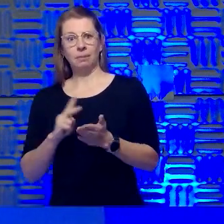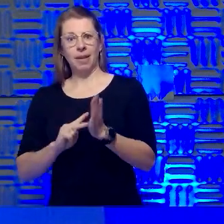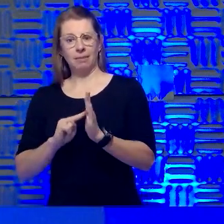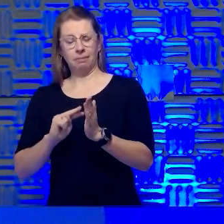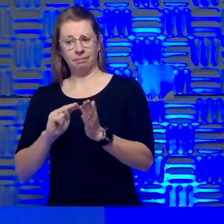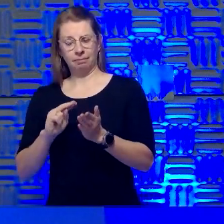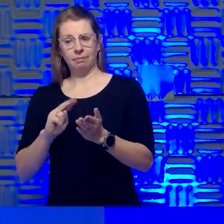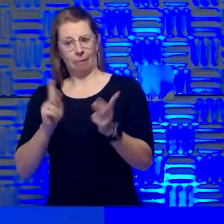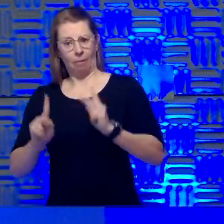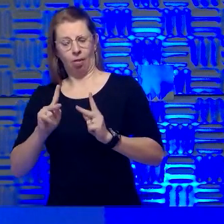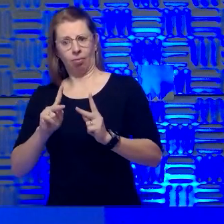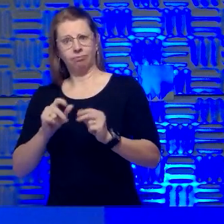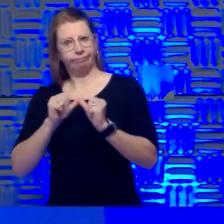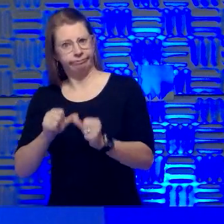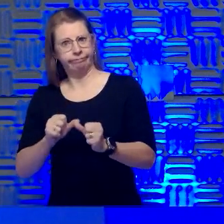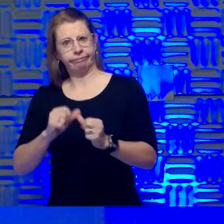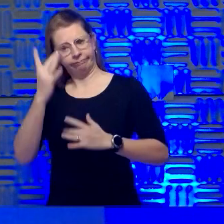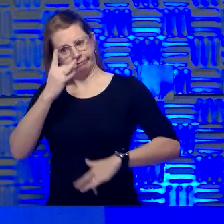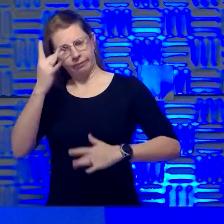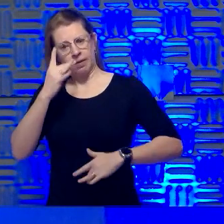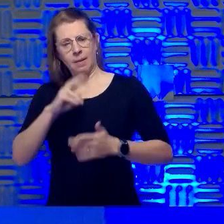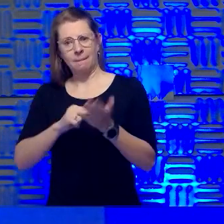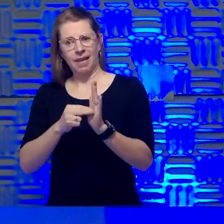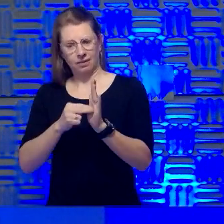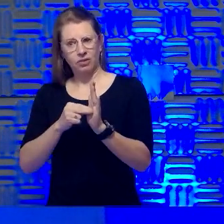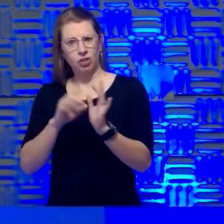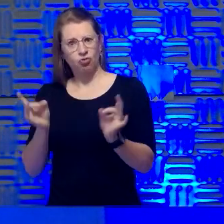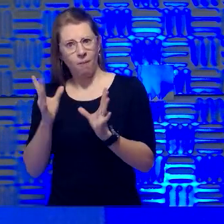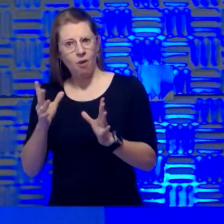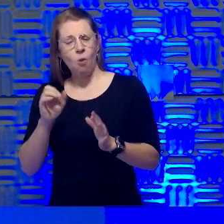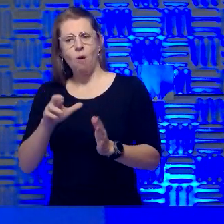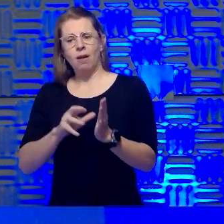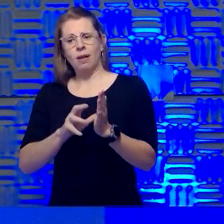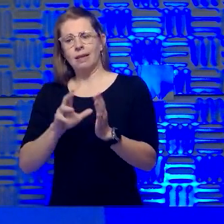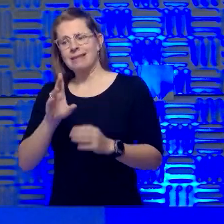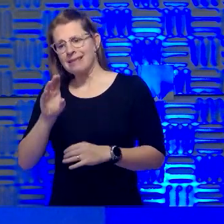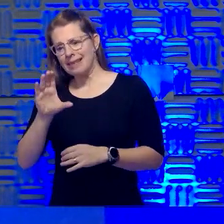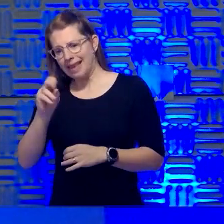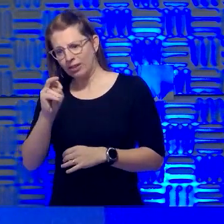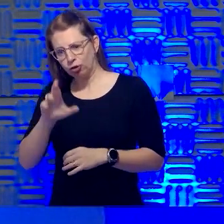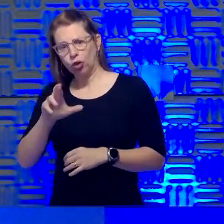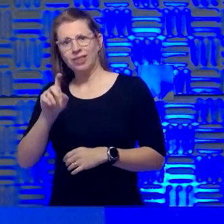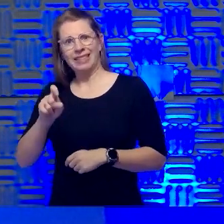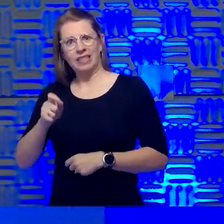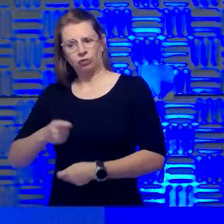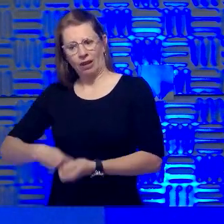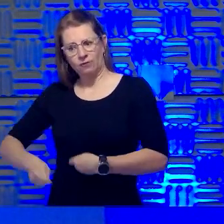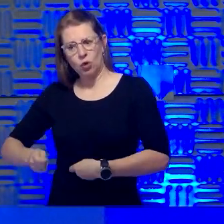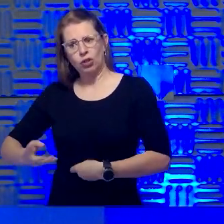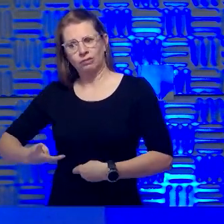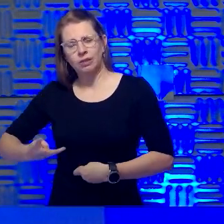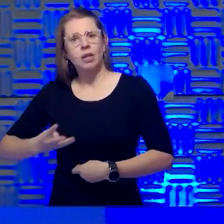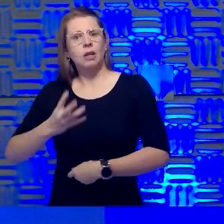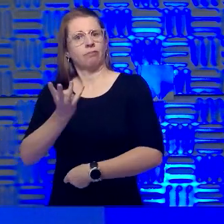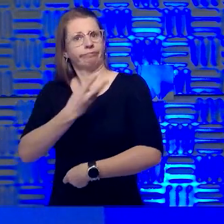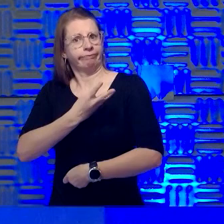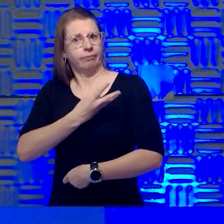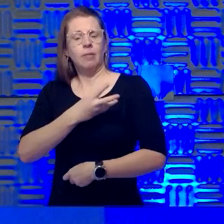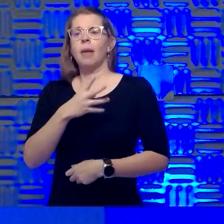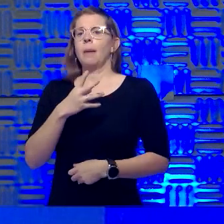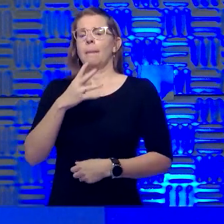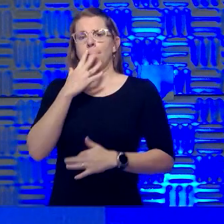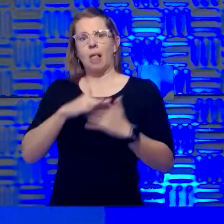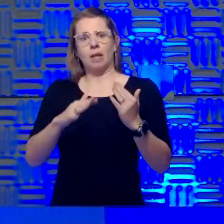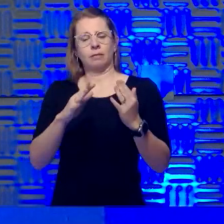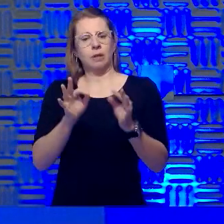have significant illness from trauma or one thing or another, or cancer, need transfusions. You know, blood is vitally important in